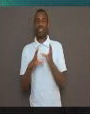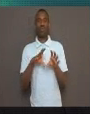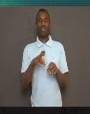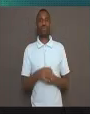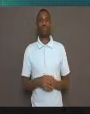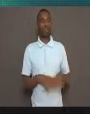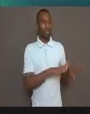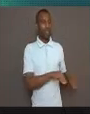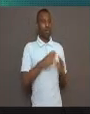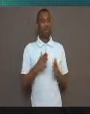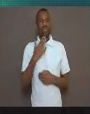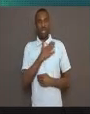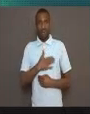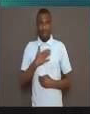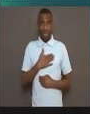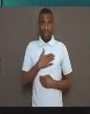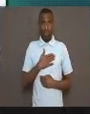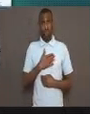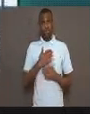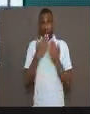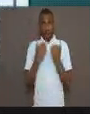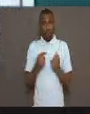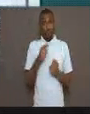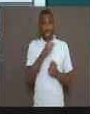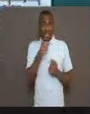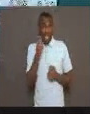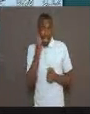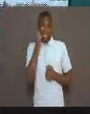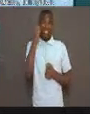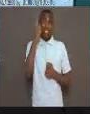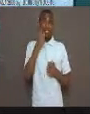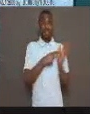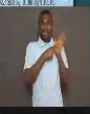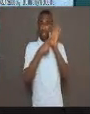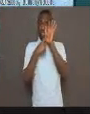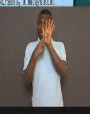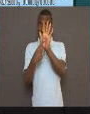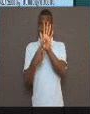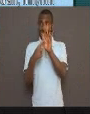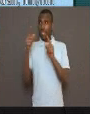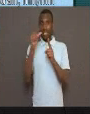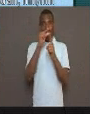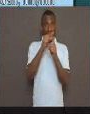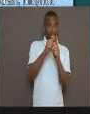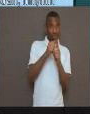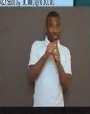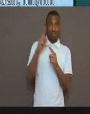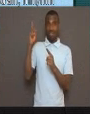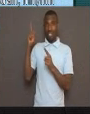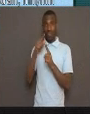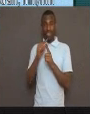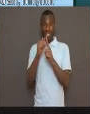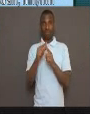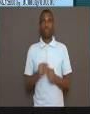Students, please demonstrate your understanding of these terms by making